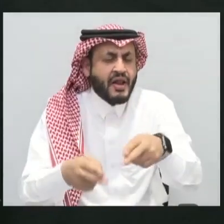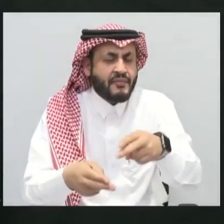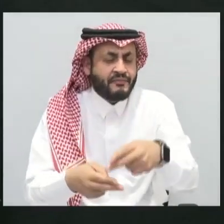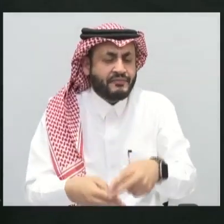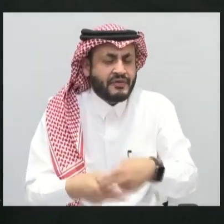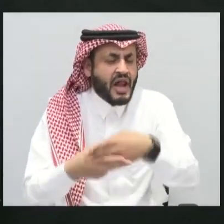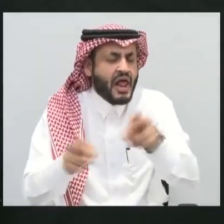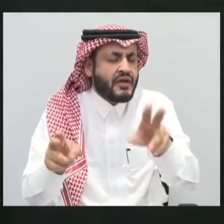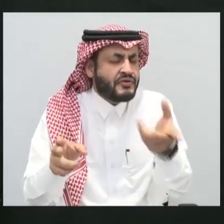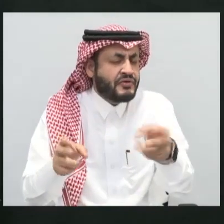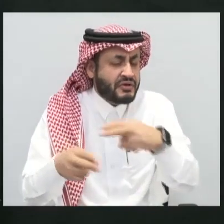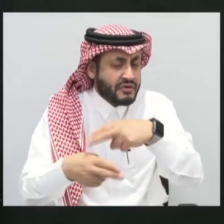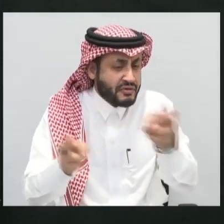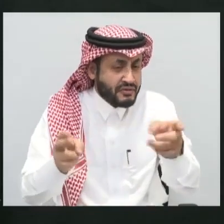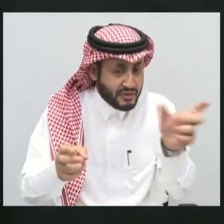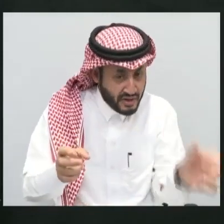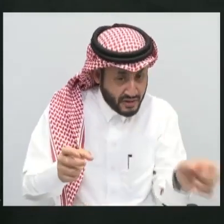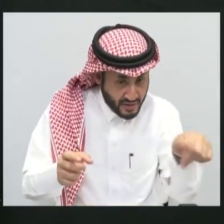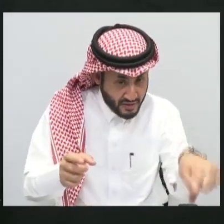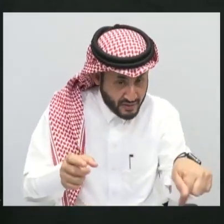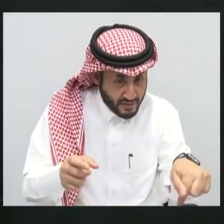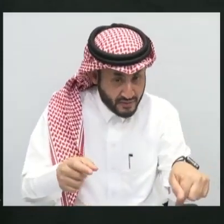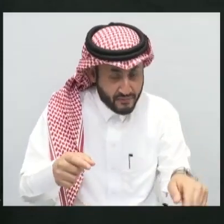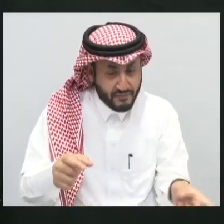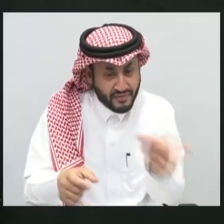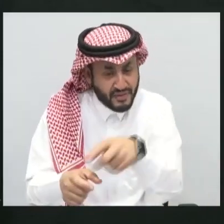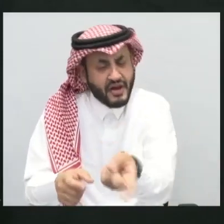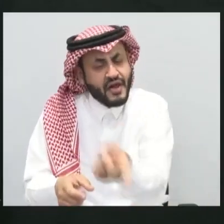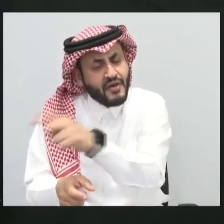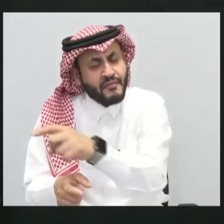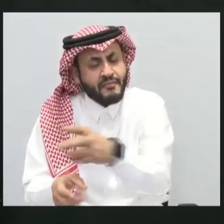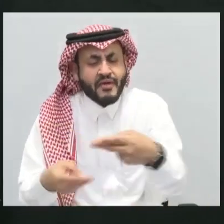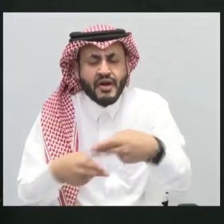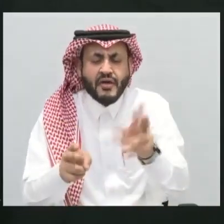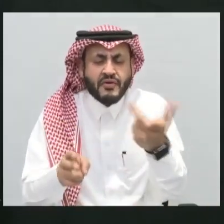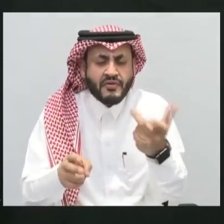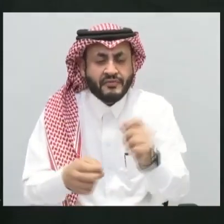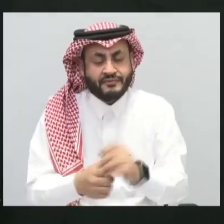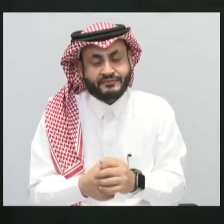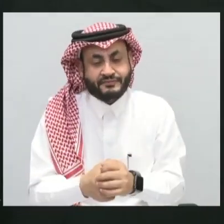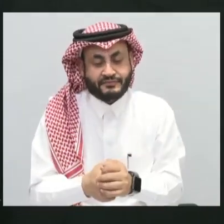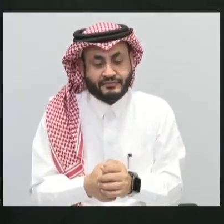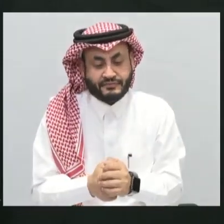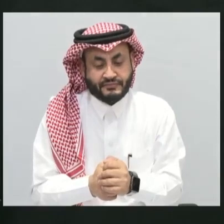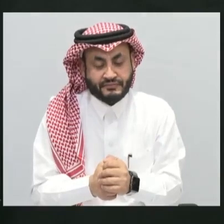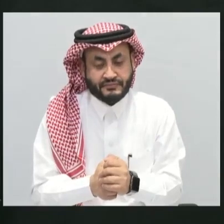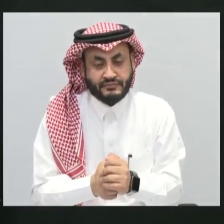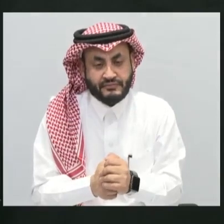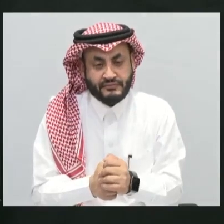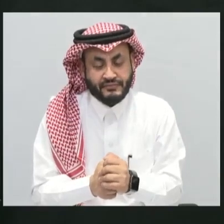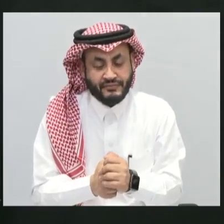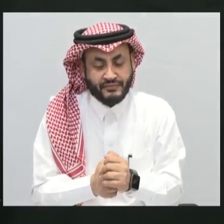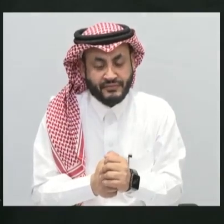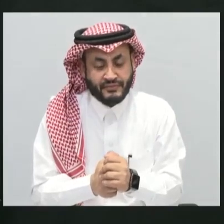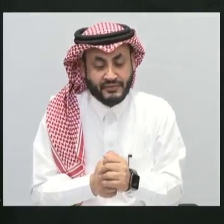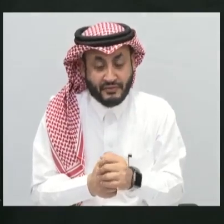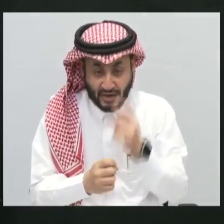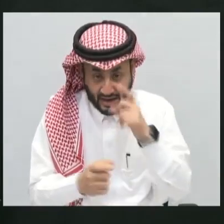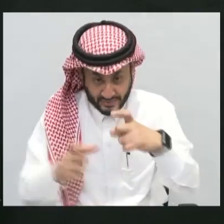regular sentence and or the sentence that talks about things happening right now? or the sentences that talk about the